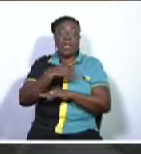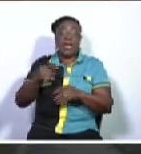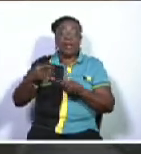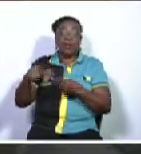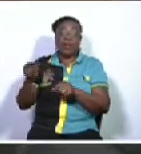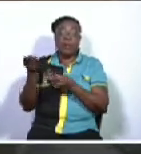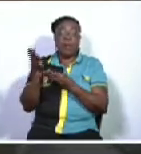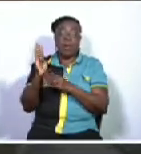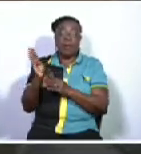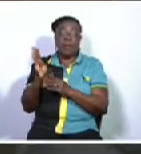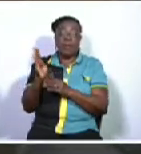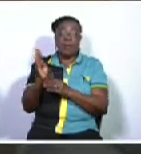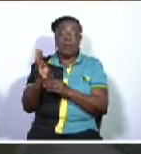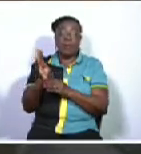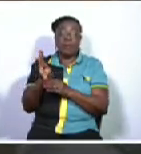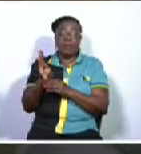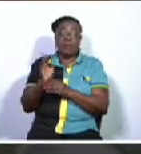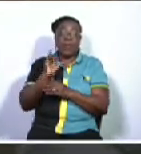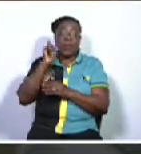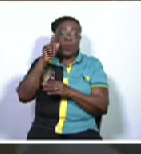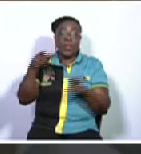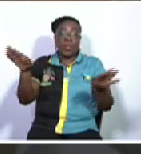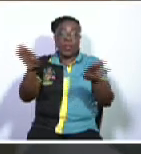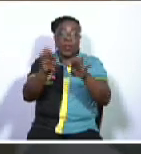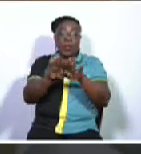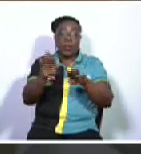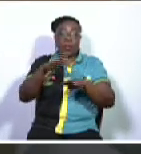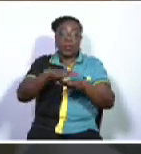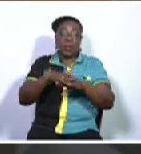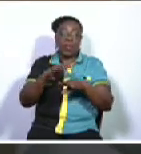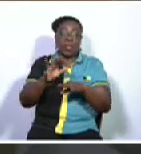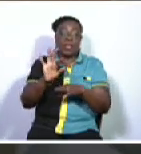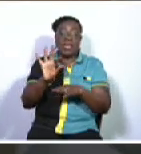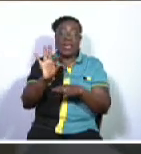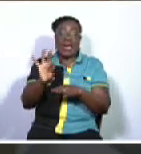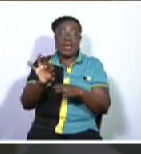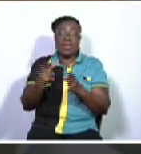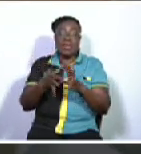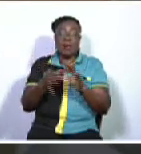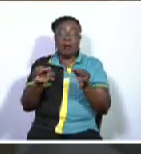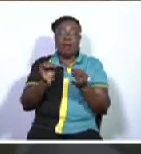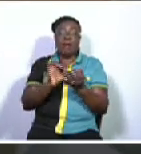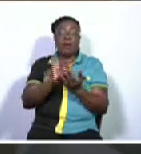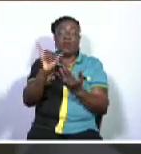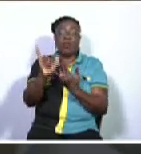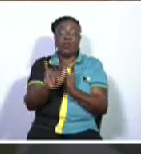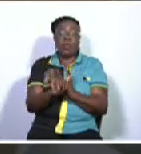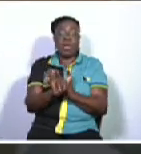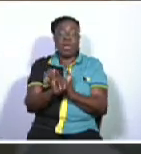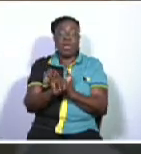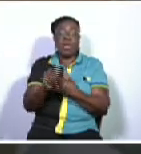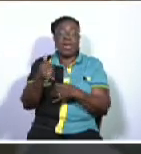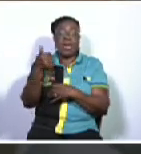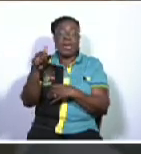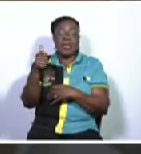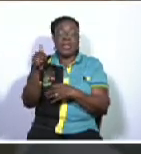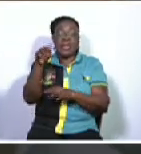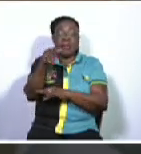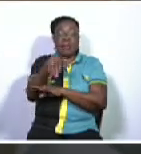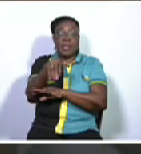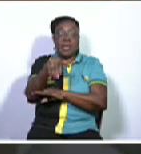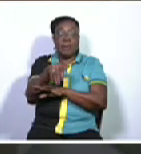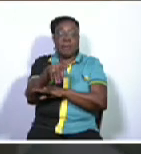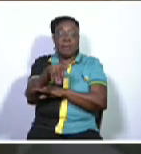Grand Bahama will close on the 9th of July at 10 p.m.